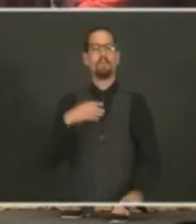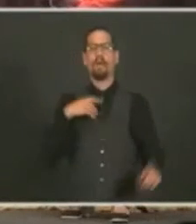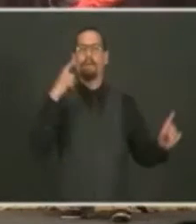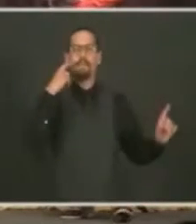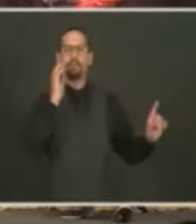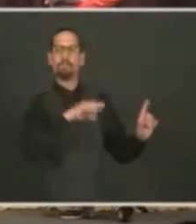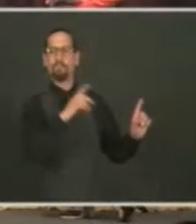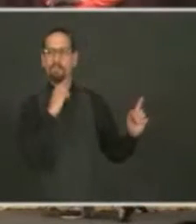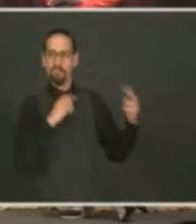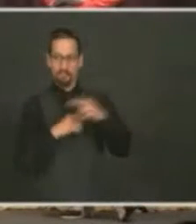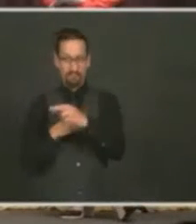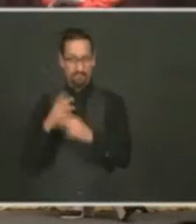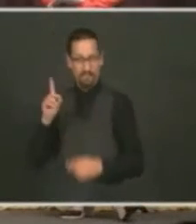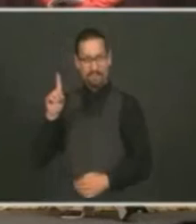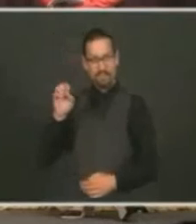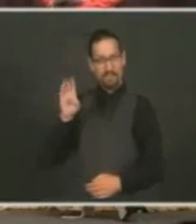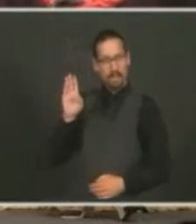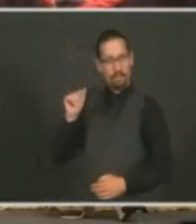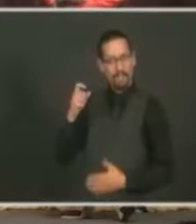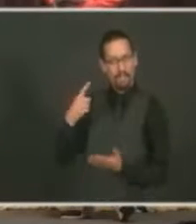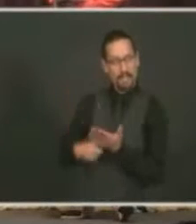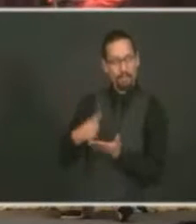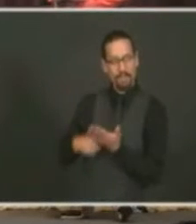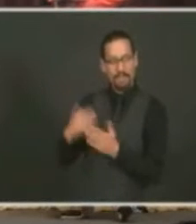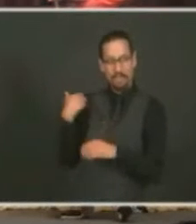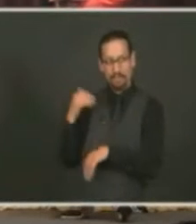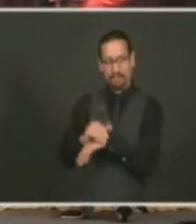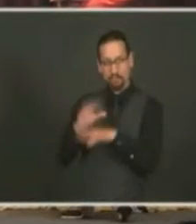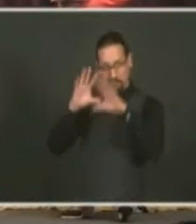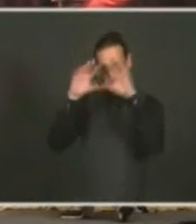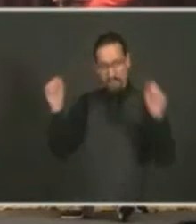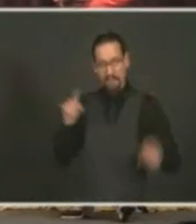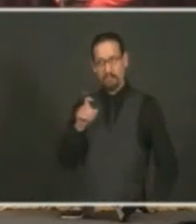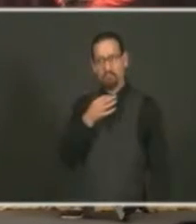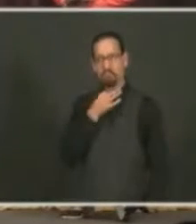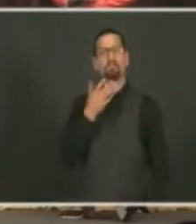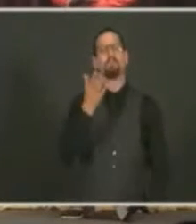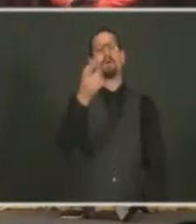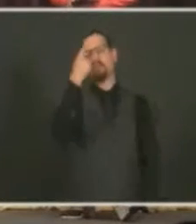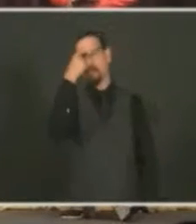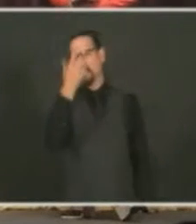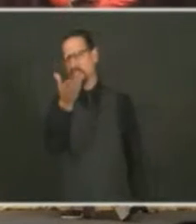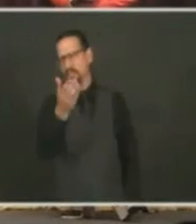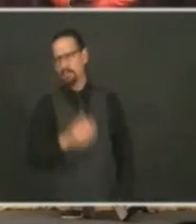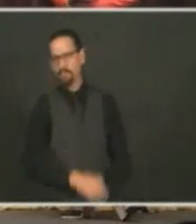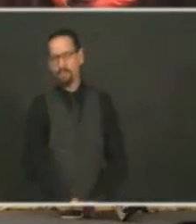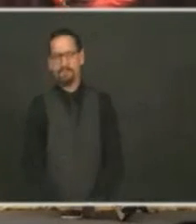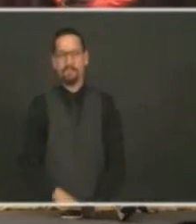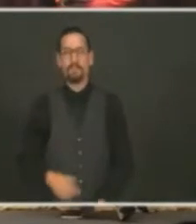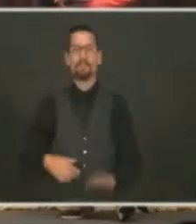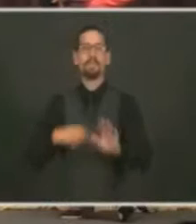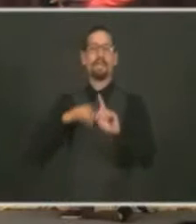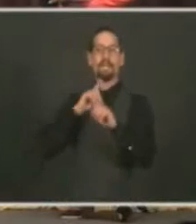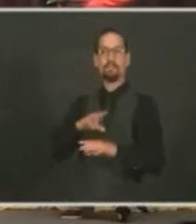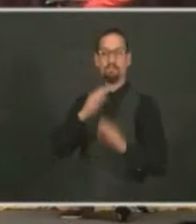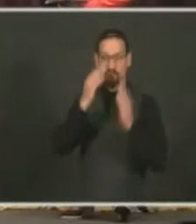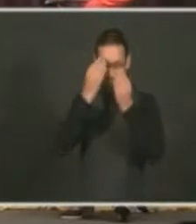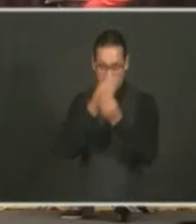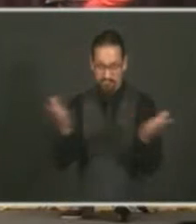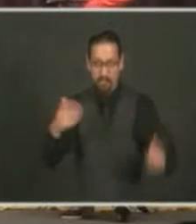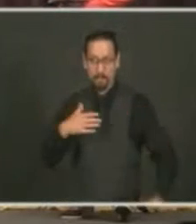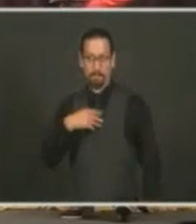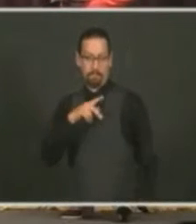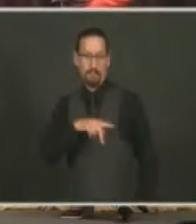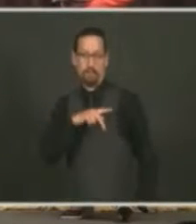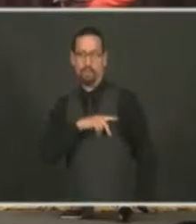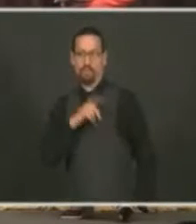It was, my primary thought is I really hope Joe Biden gets elected. To me, he was the only